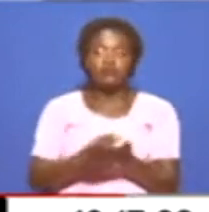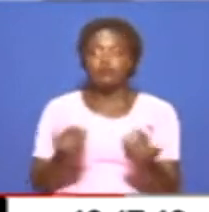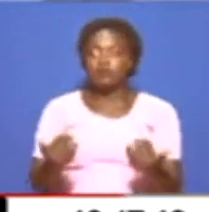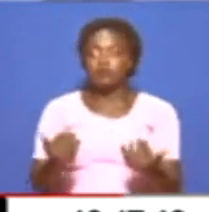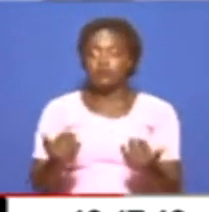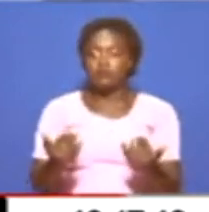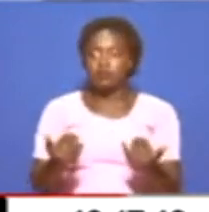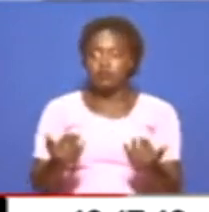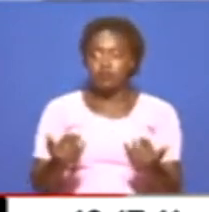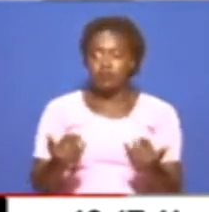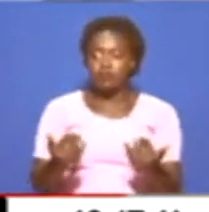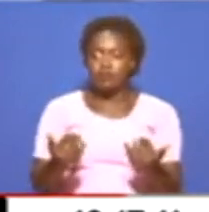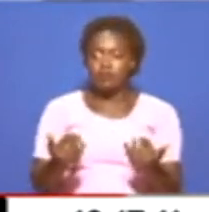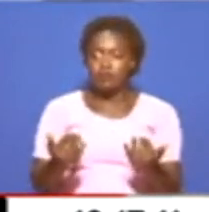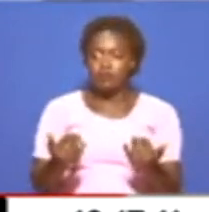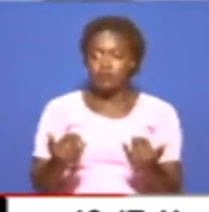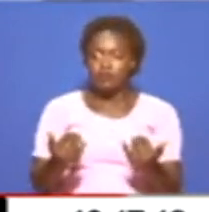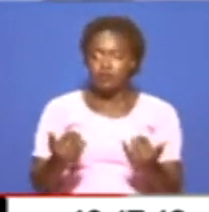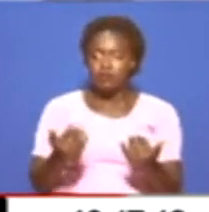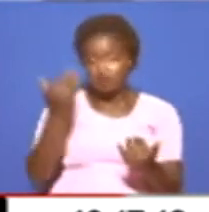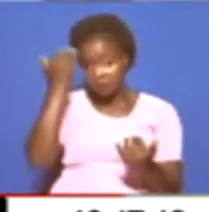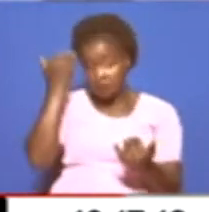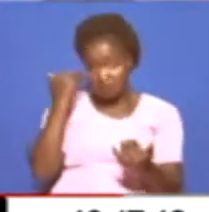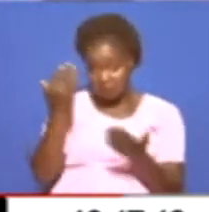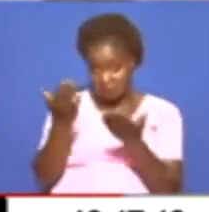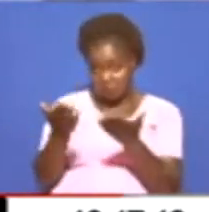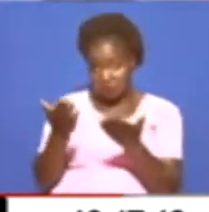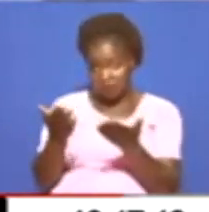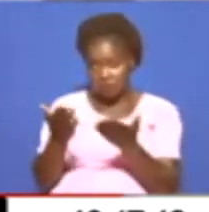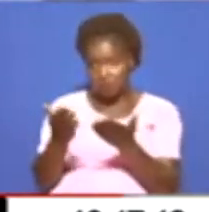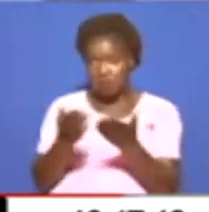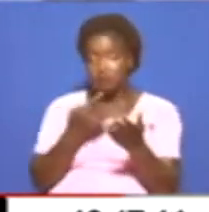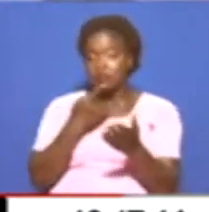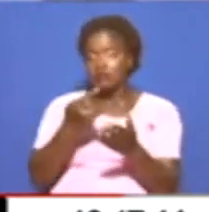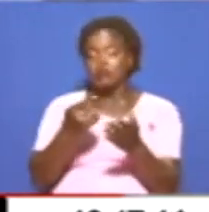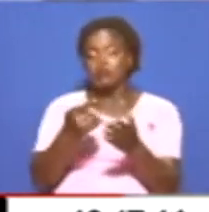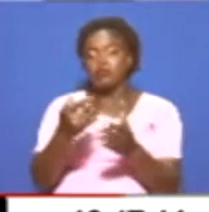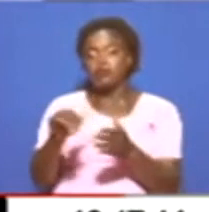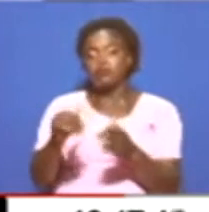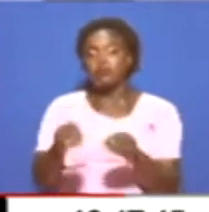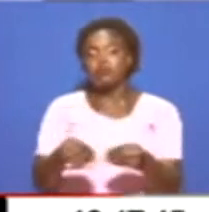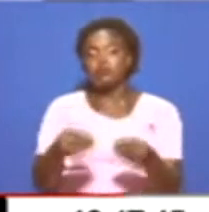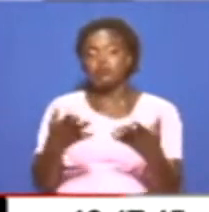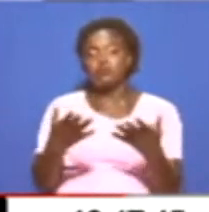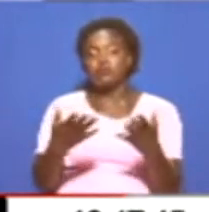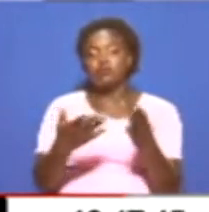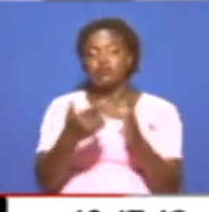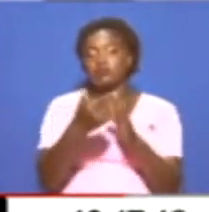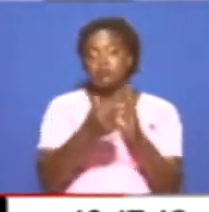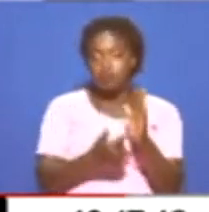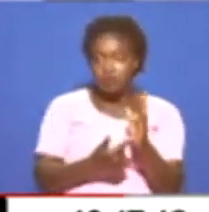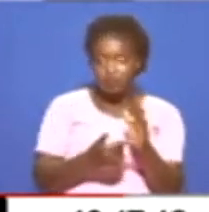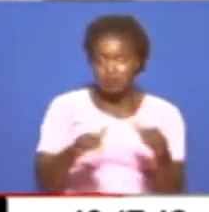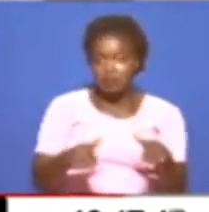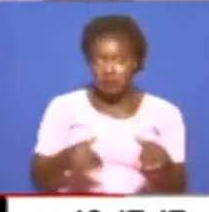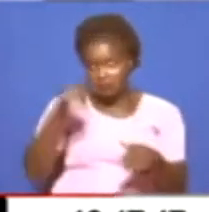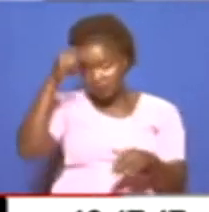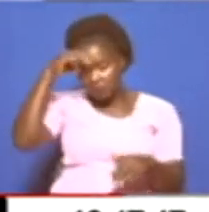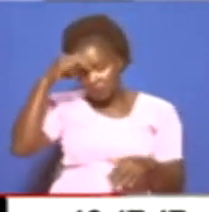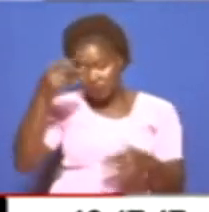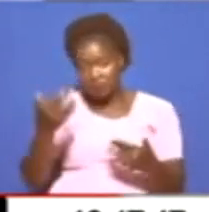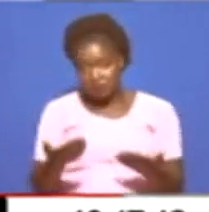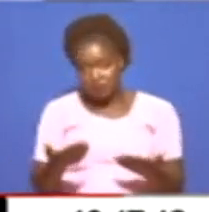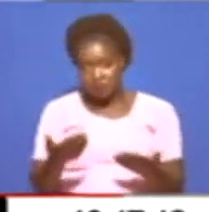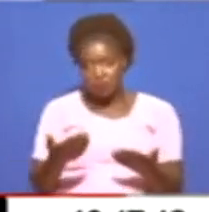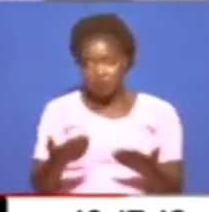we have taken to before court. Mm-hmm. The directions are yet to be issued in the matter. We will be waiting for the wisdom, or Solomonic wisdom as